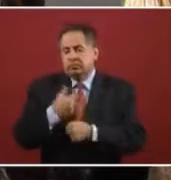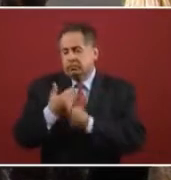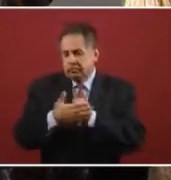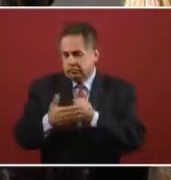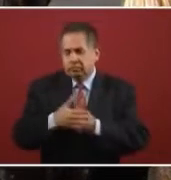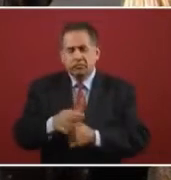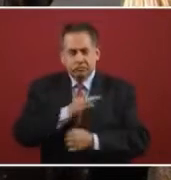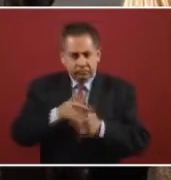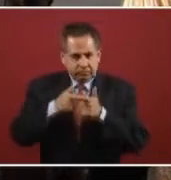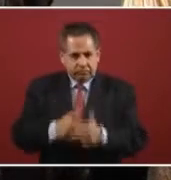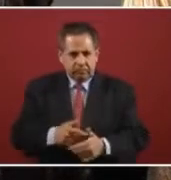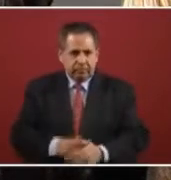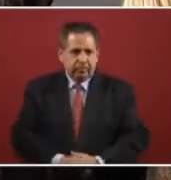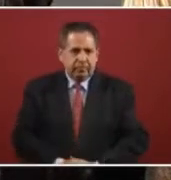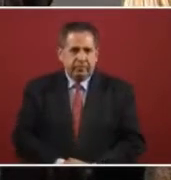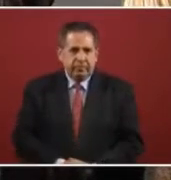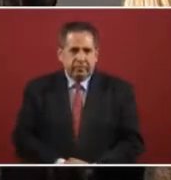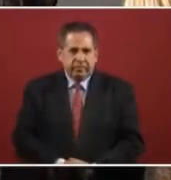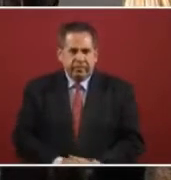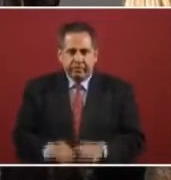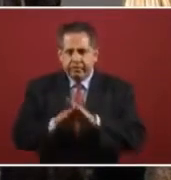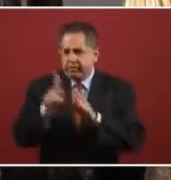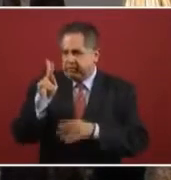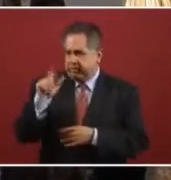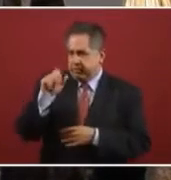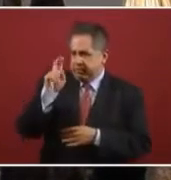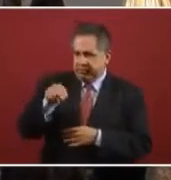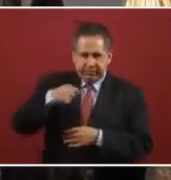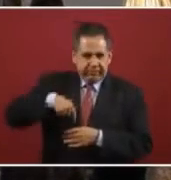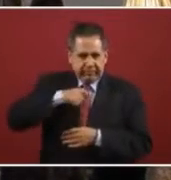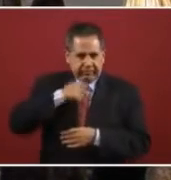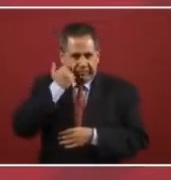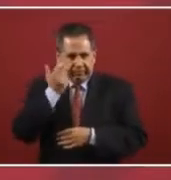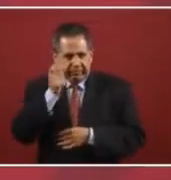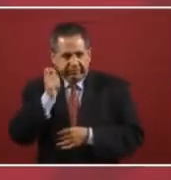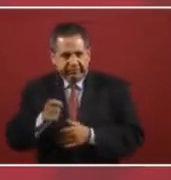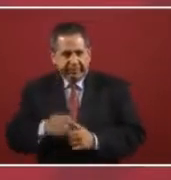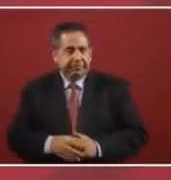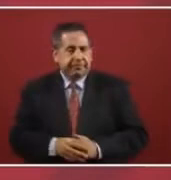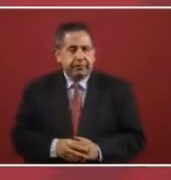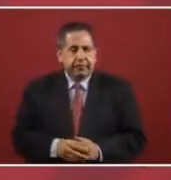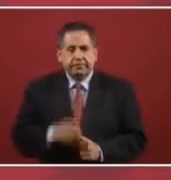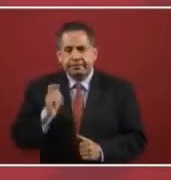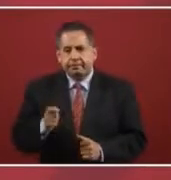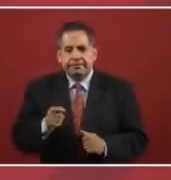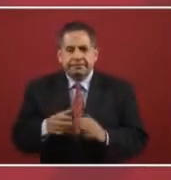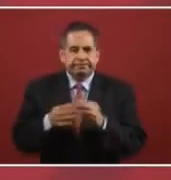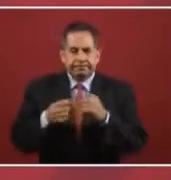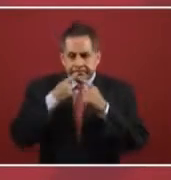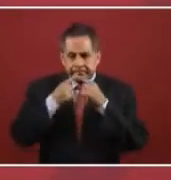well, same amount of investment. And the plan for the media